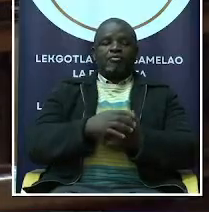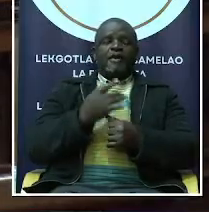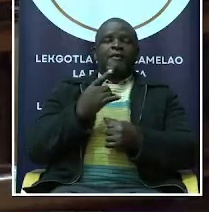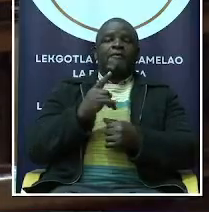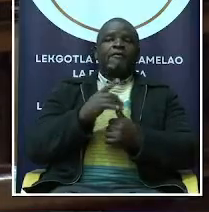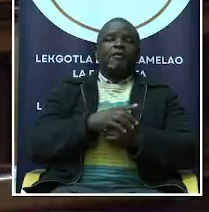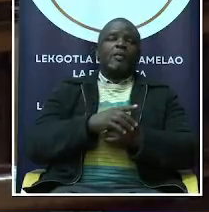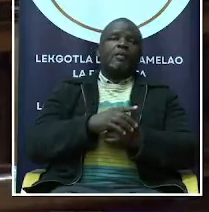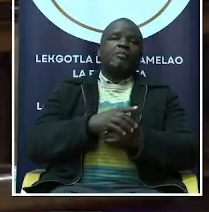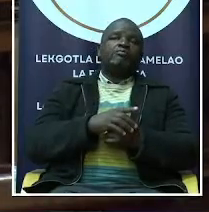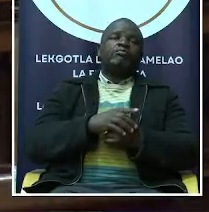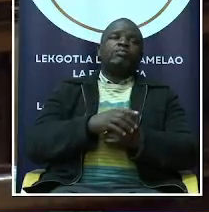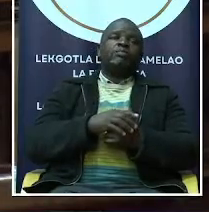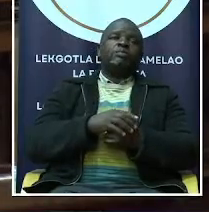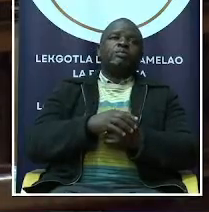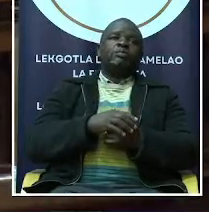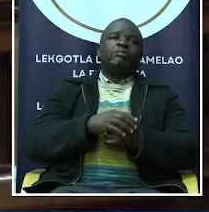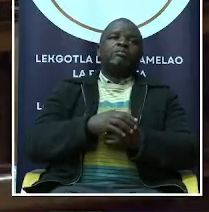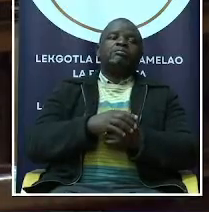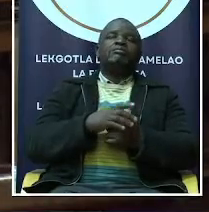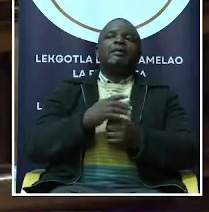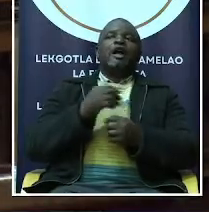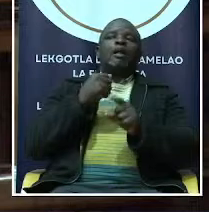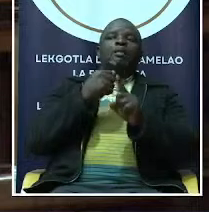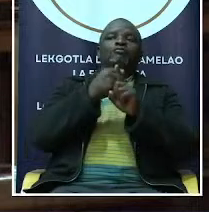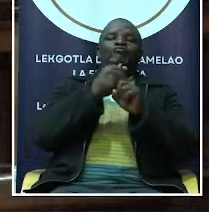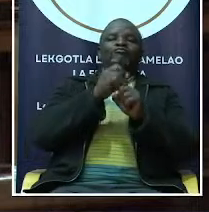own struggle, comrades.